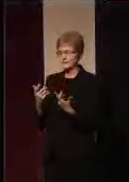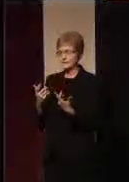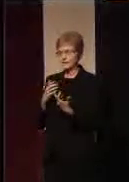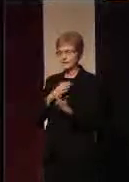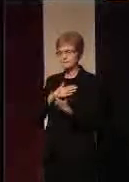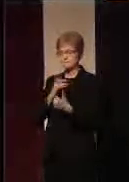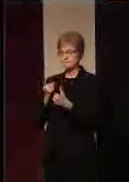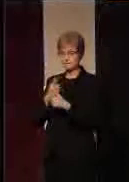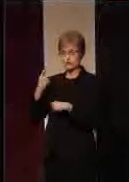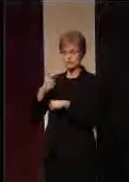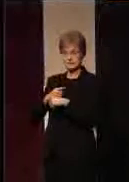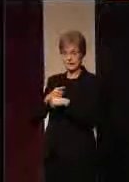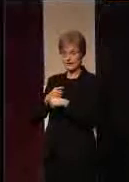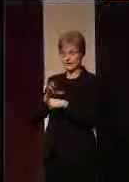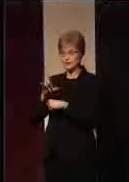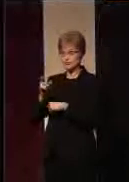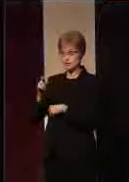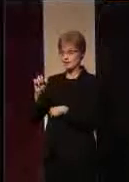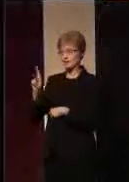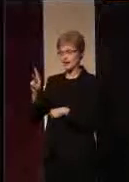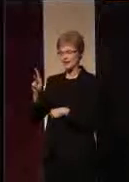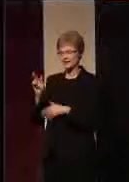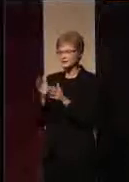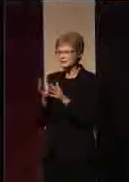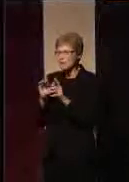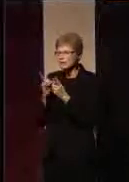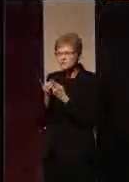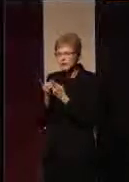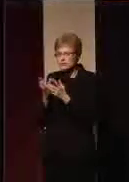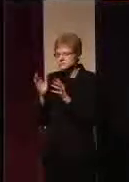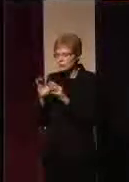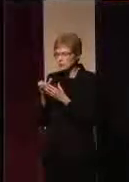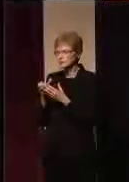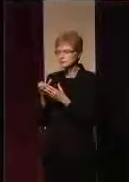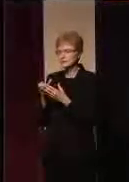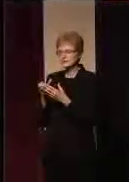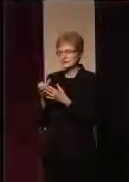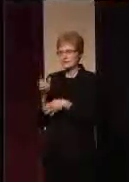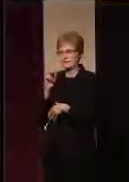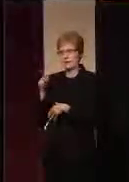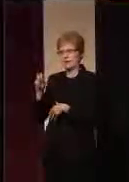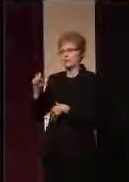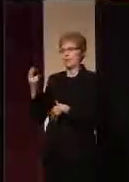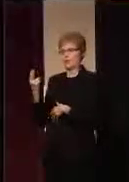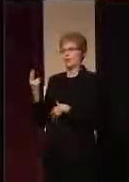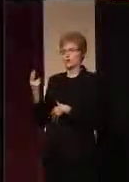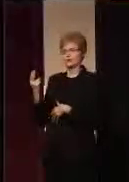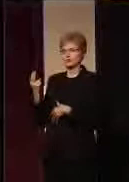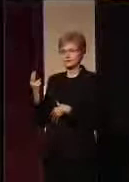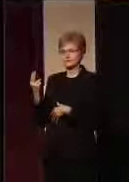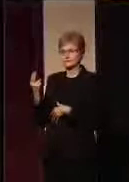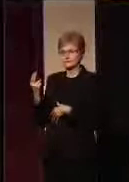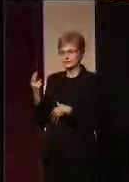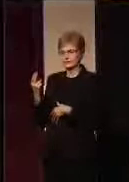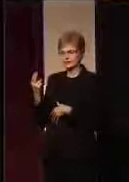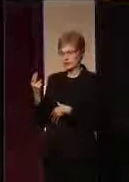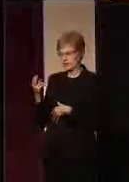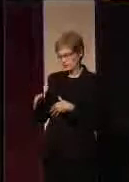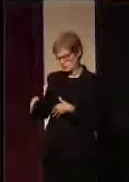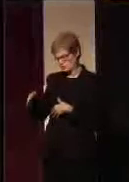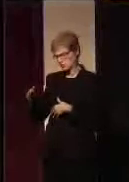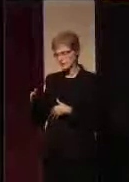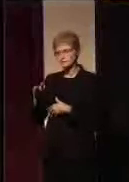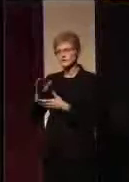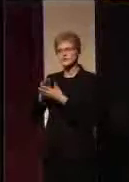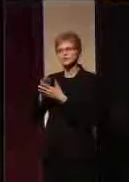very first day at Charlac, we, very small department, I stood out on our back porch, which neighbors a side street, and a school bus came down the street